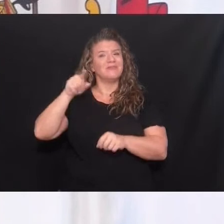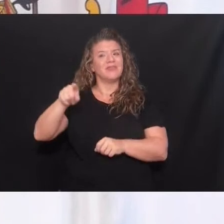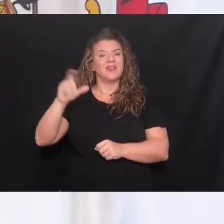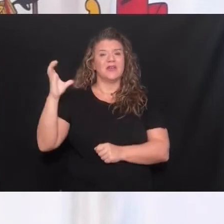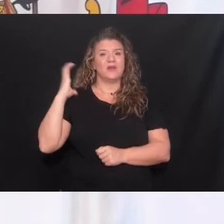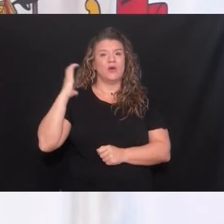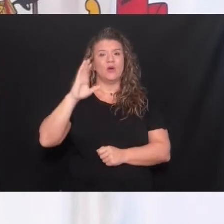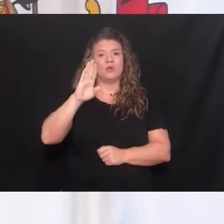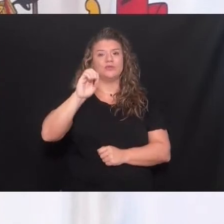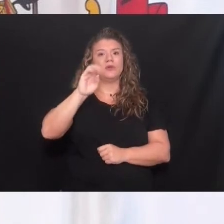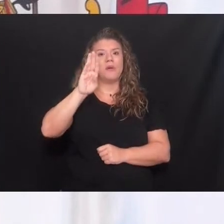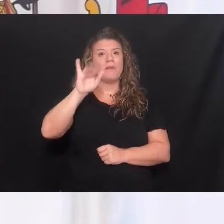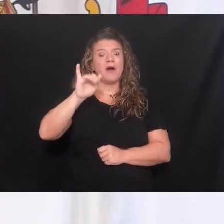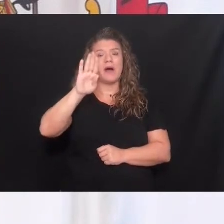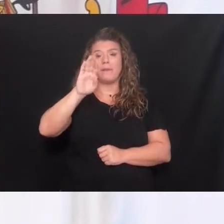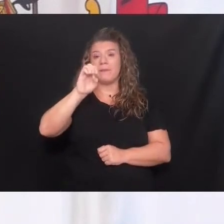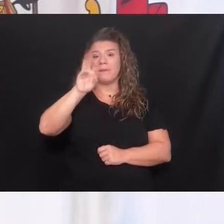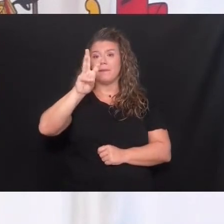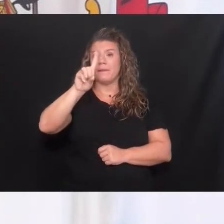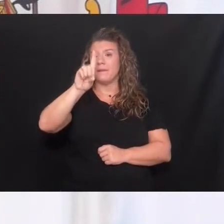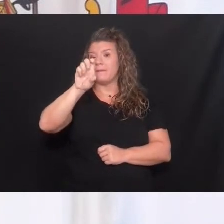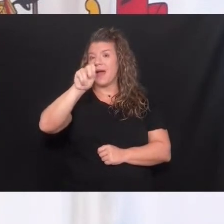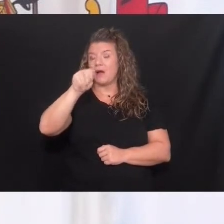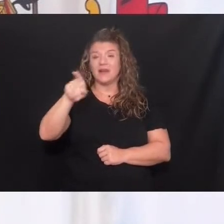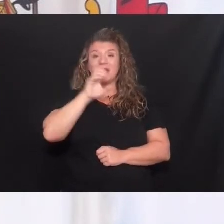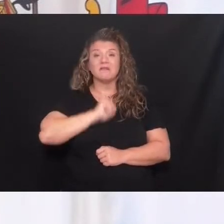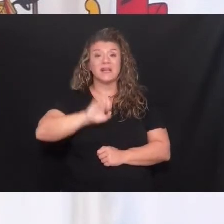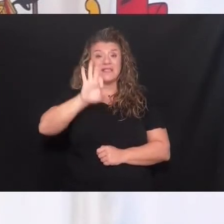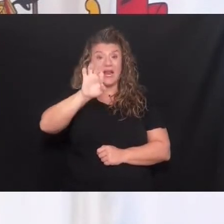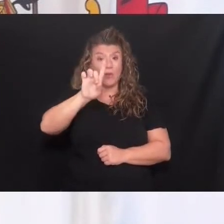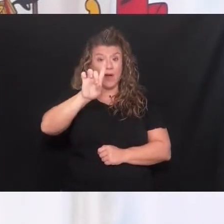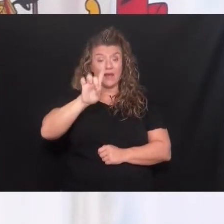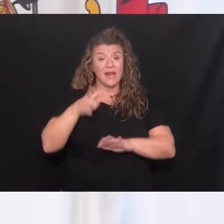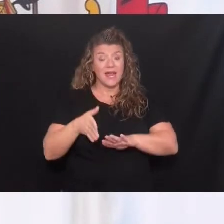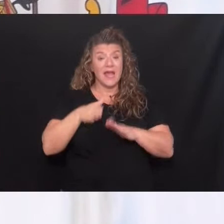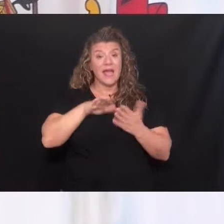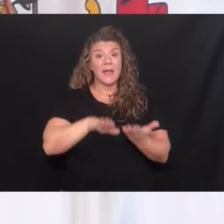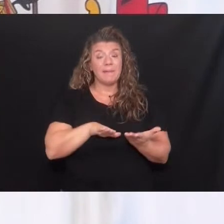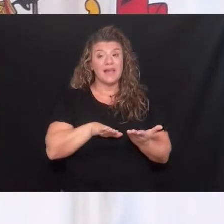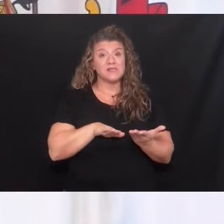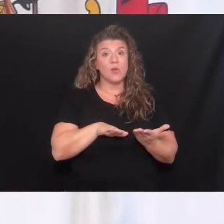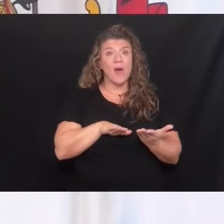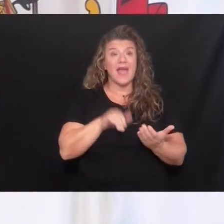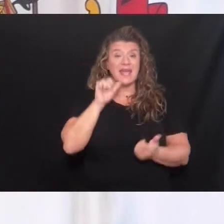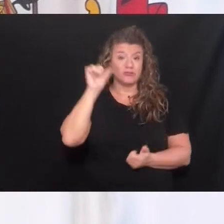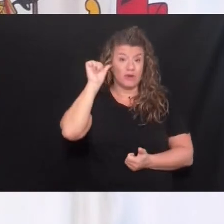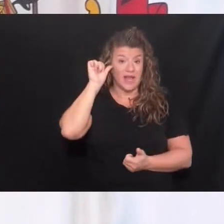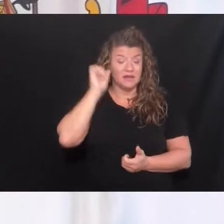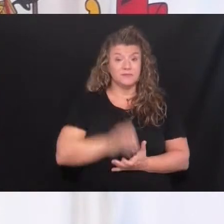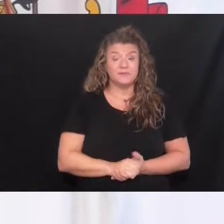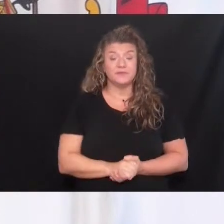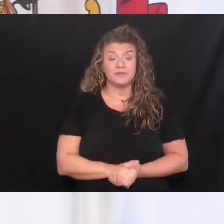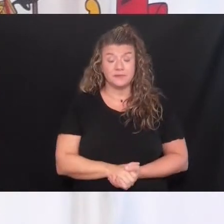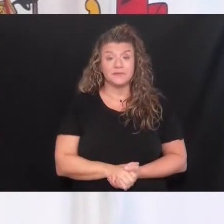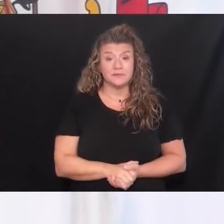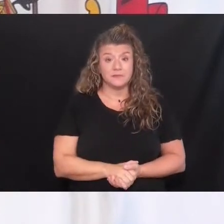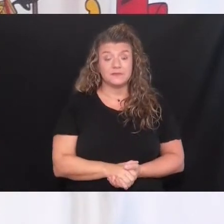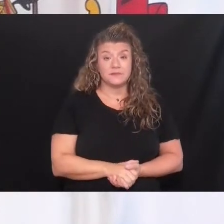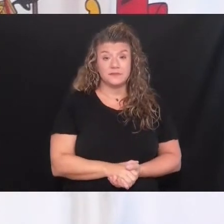Bobby Bowden. Coach Bowden was 91 years old and passed away, you know, yesterday. And